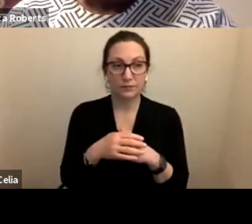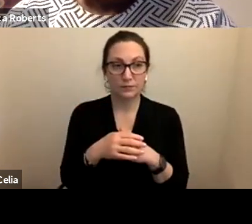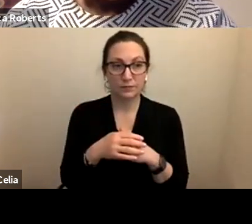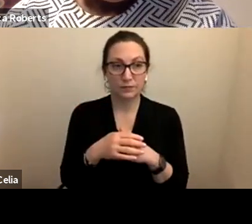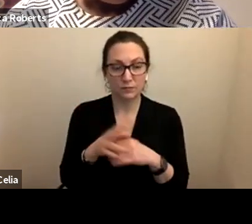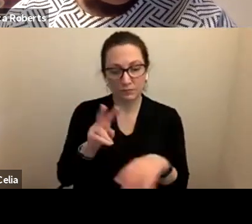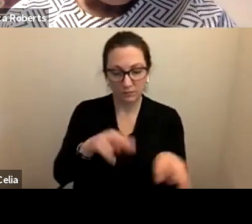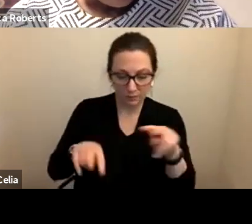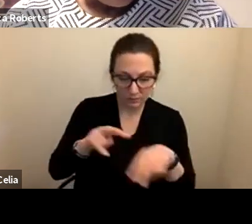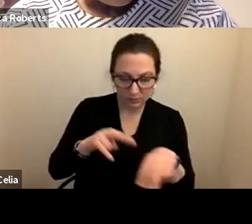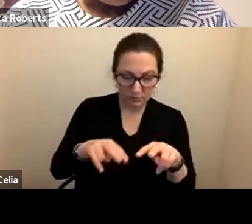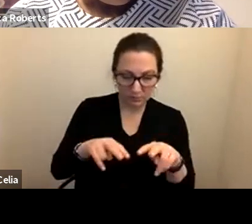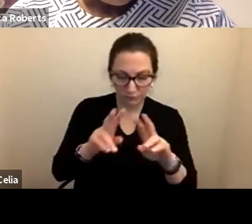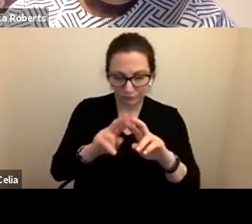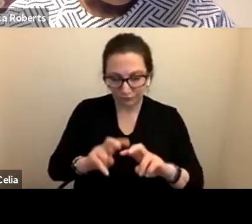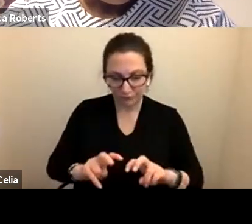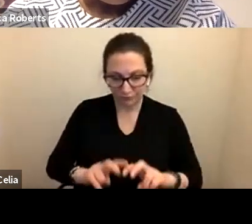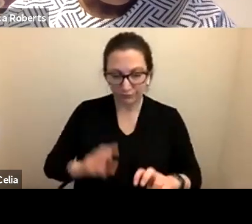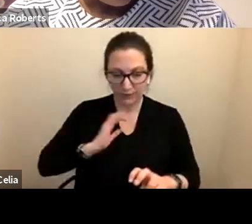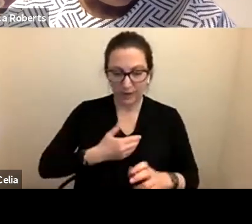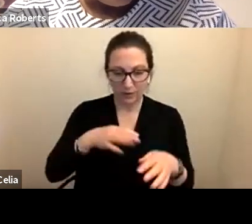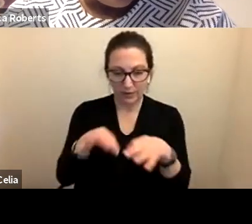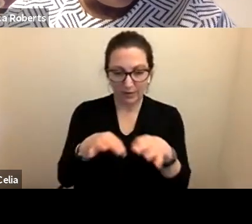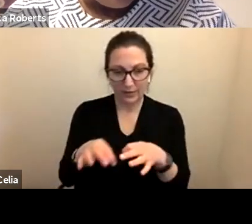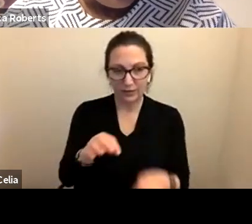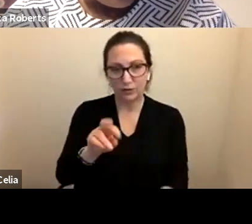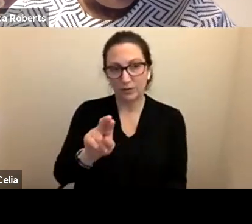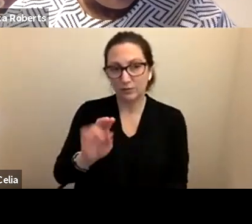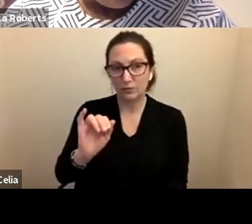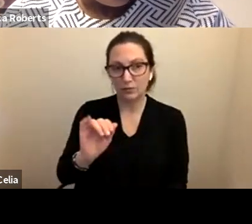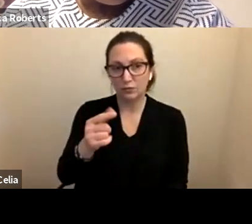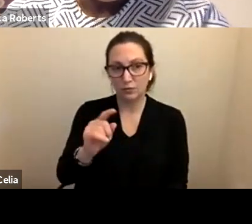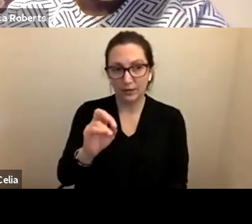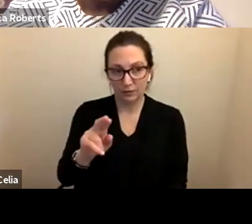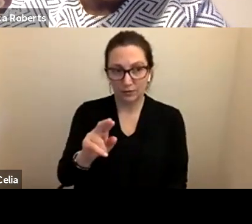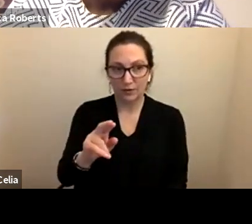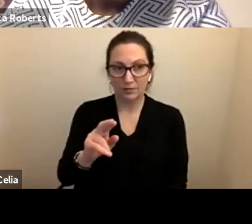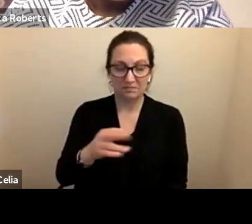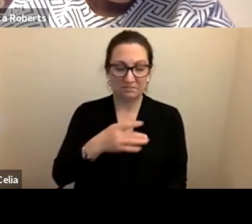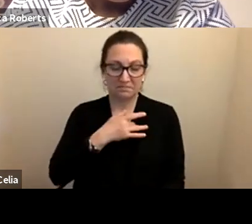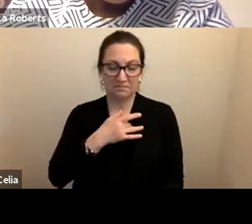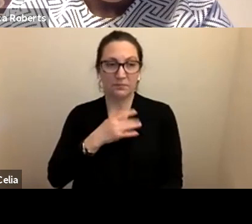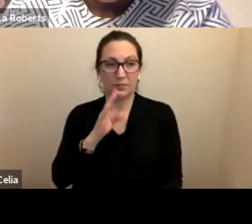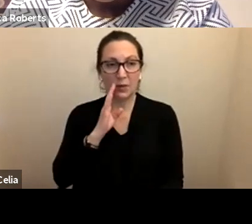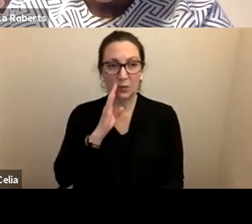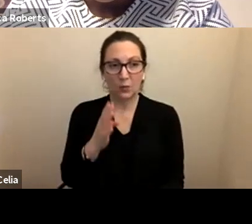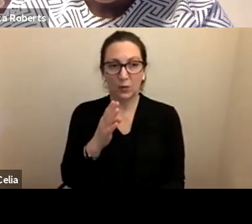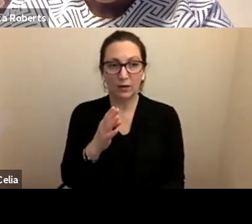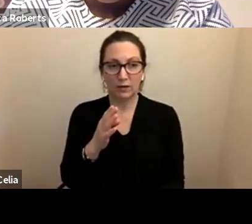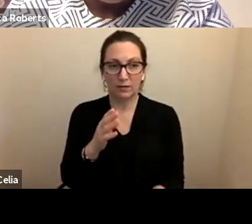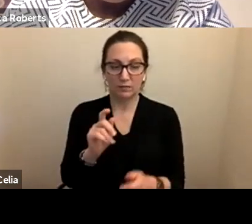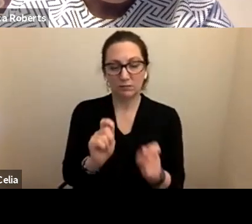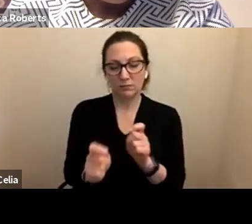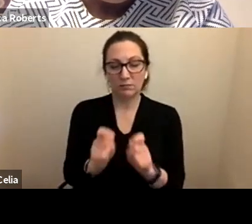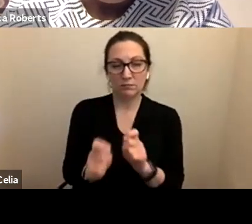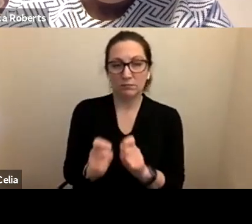look at our definition of rigor. And so there will likely be some work coming out on that. So I do want to